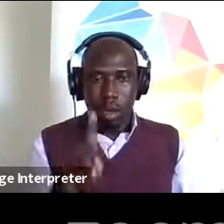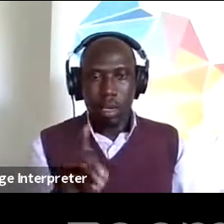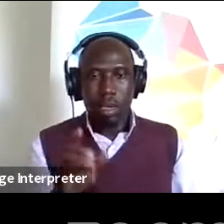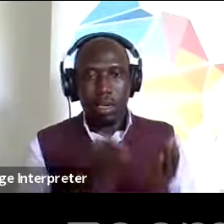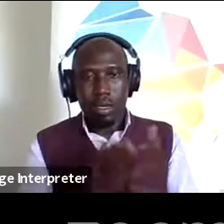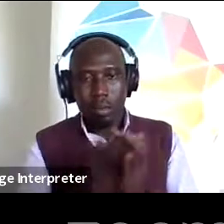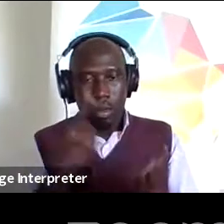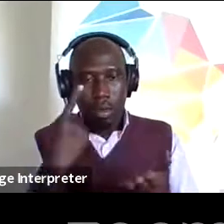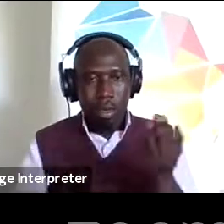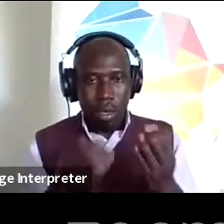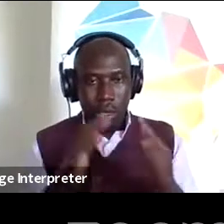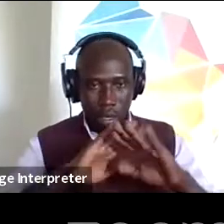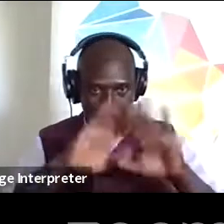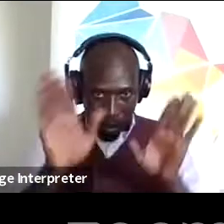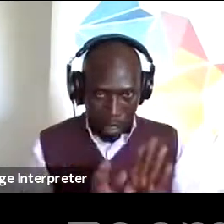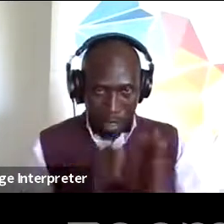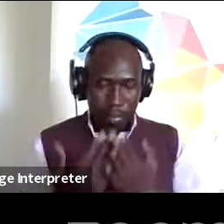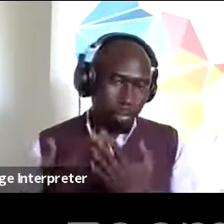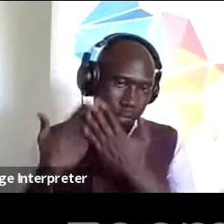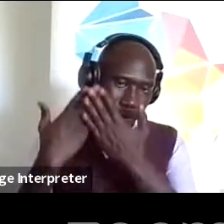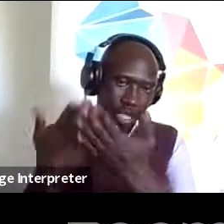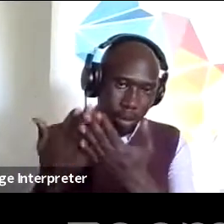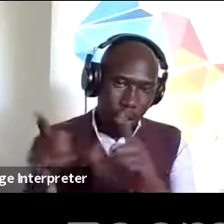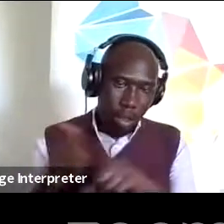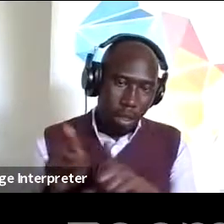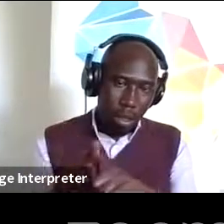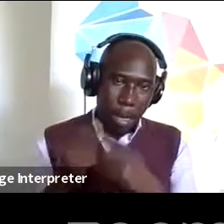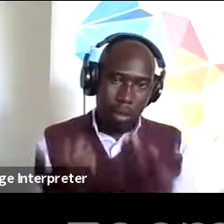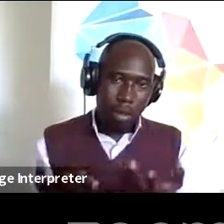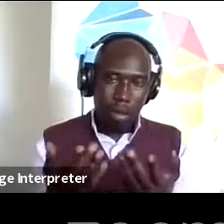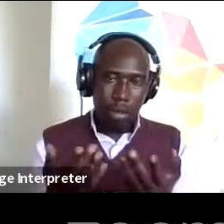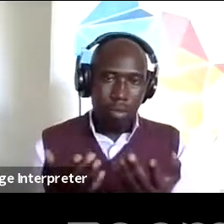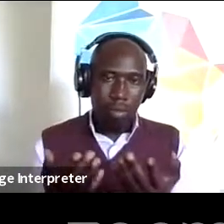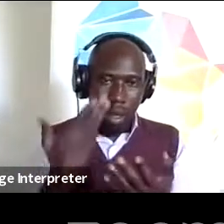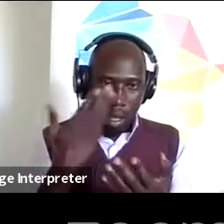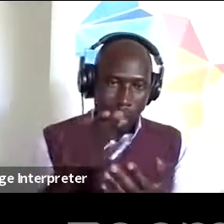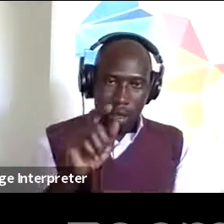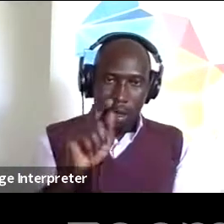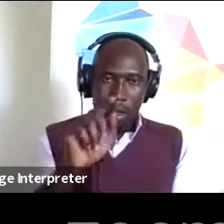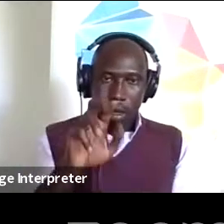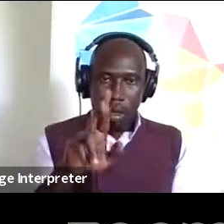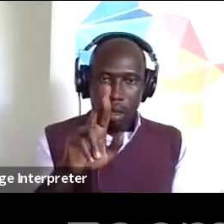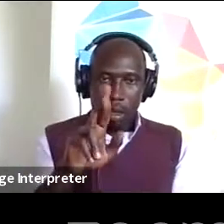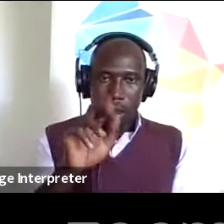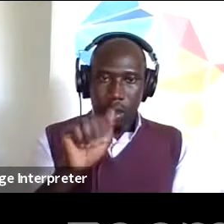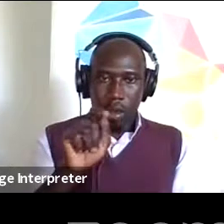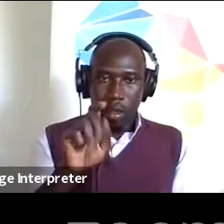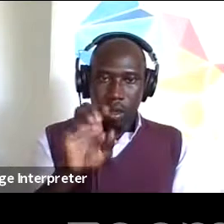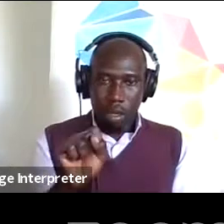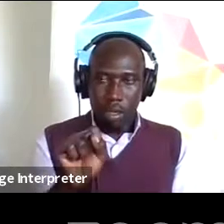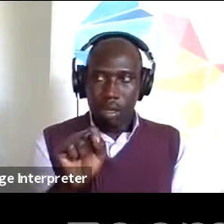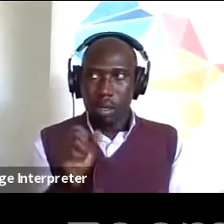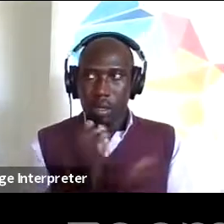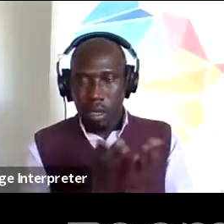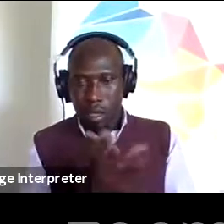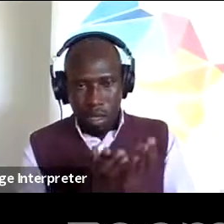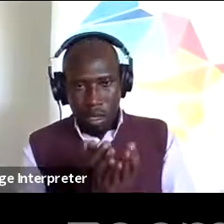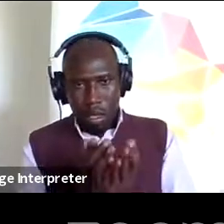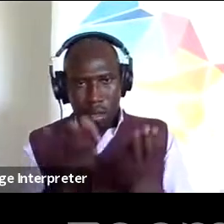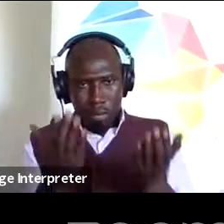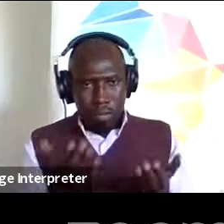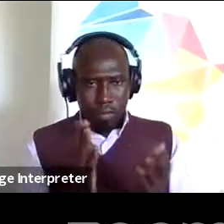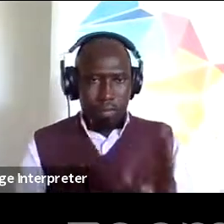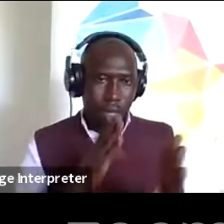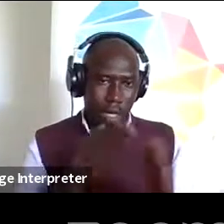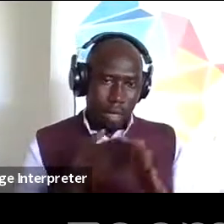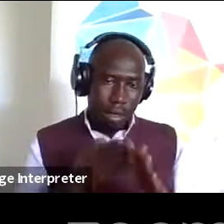also in the presentation is that the discounted rates or the zero-rated services were only targeted